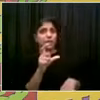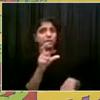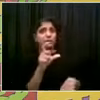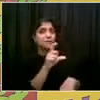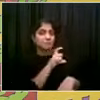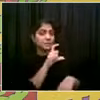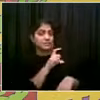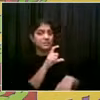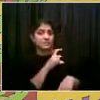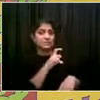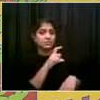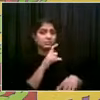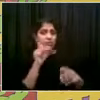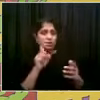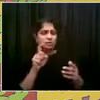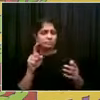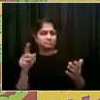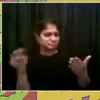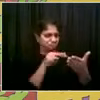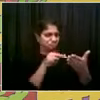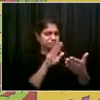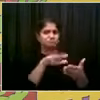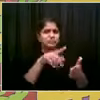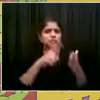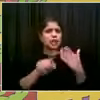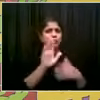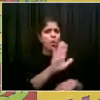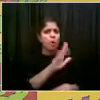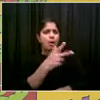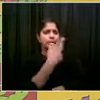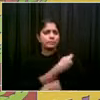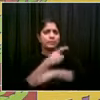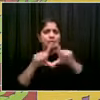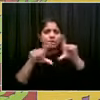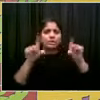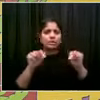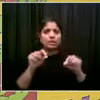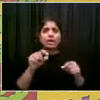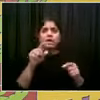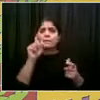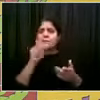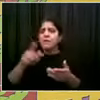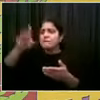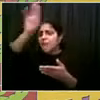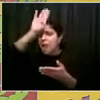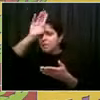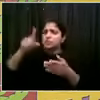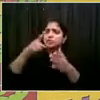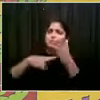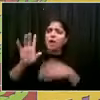with their assessment that there is a risk that dozens of firehouses will have to close down due to lack of personnel?